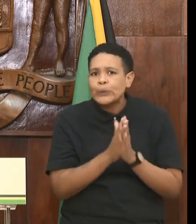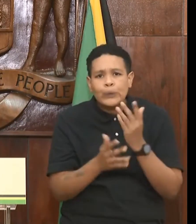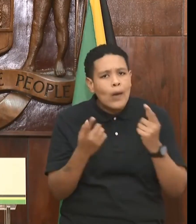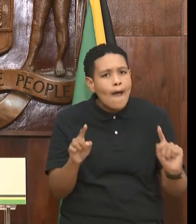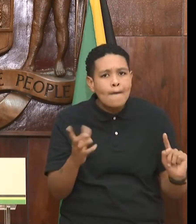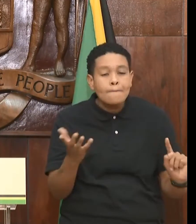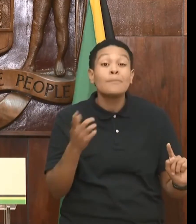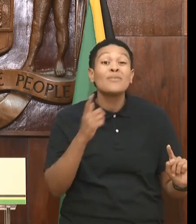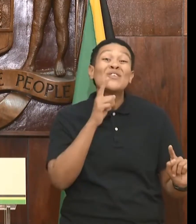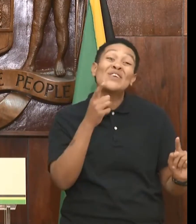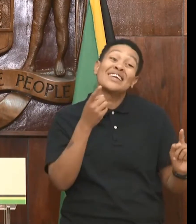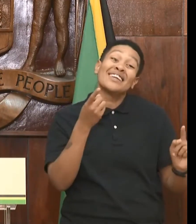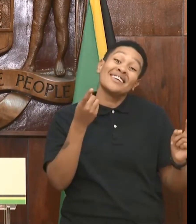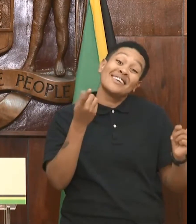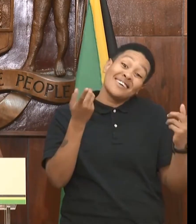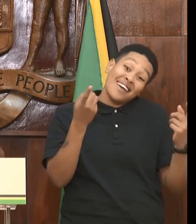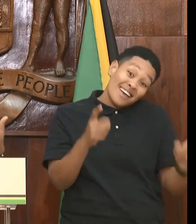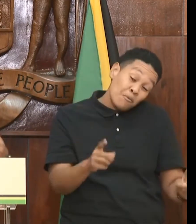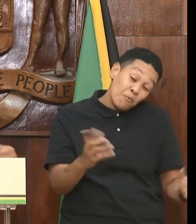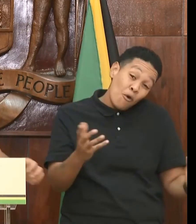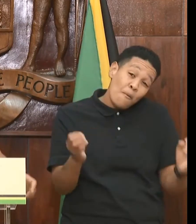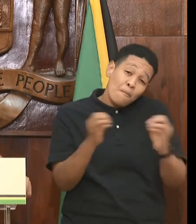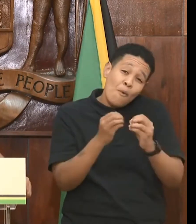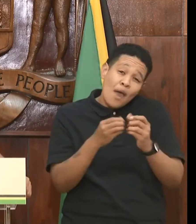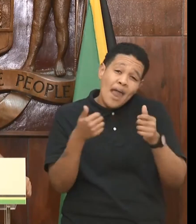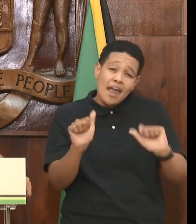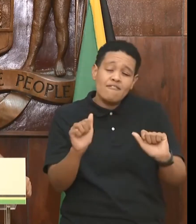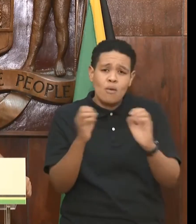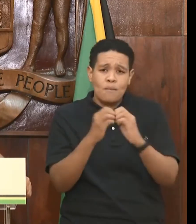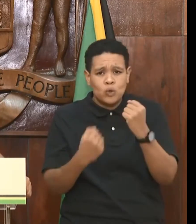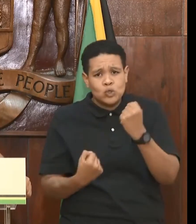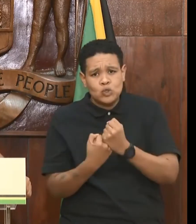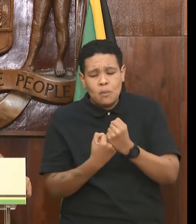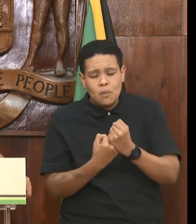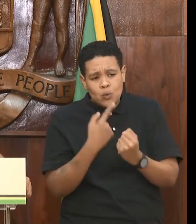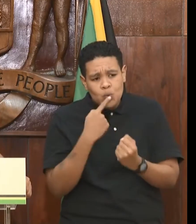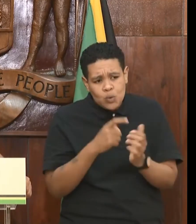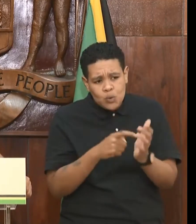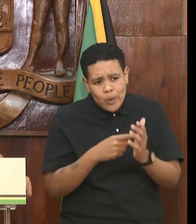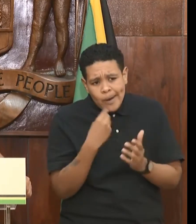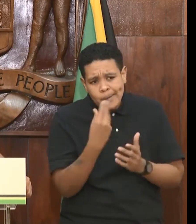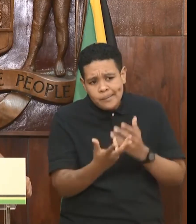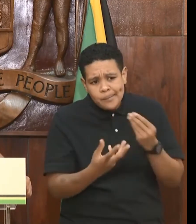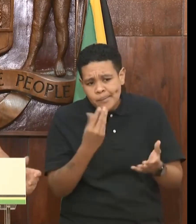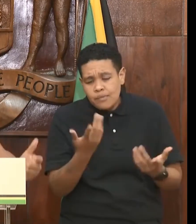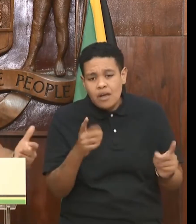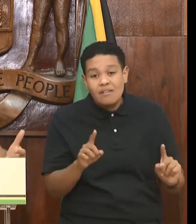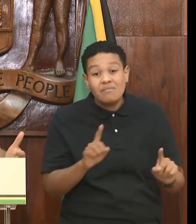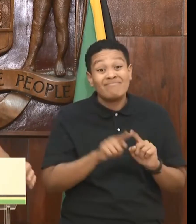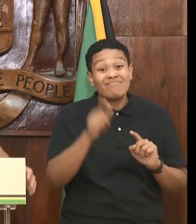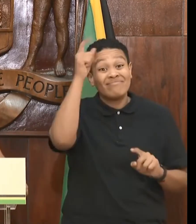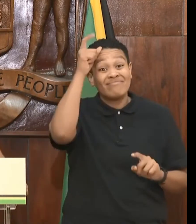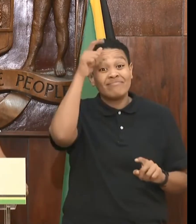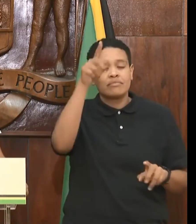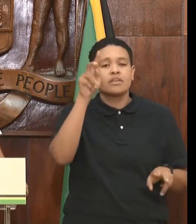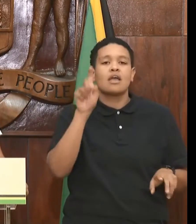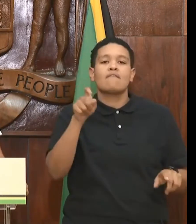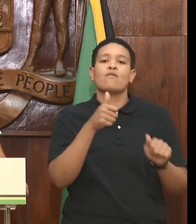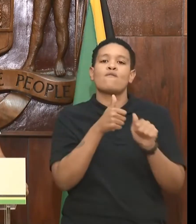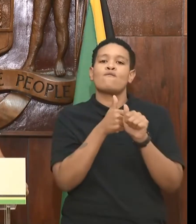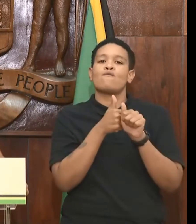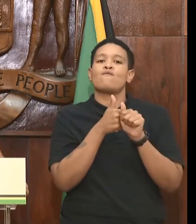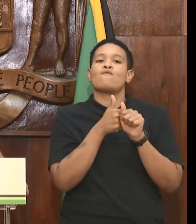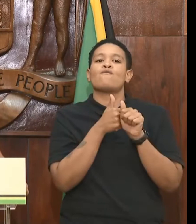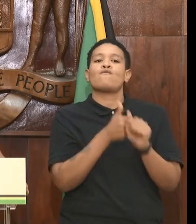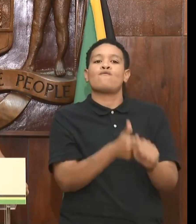And as a consequence, more effort or more support would be required. Remember now, to the extent that they observe the quarantine is the extent to